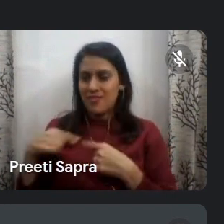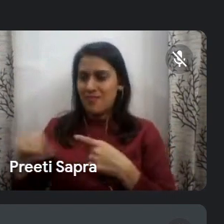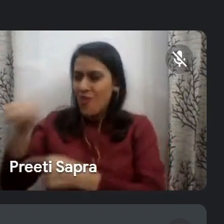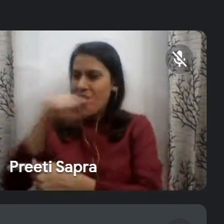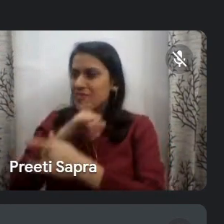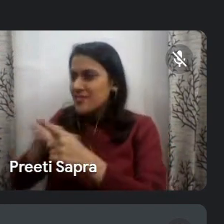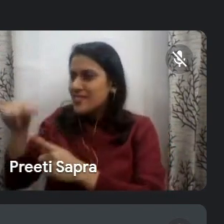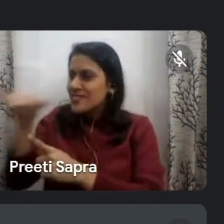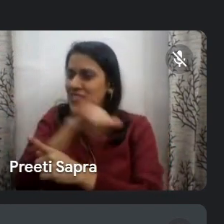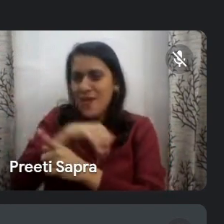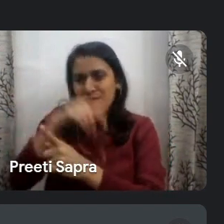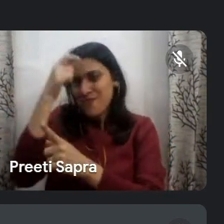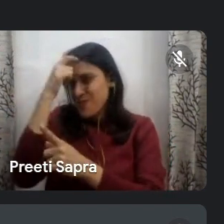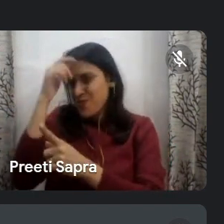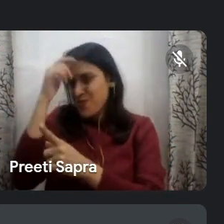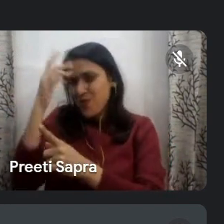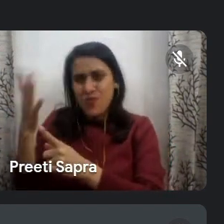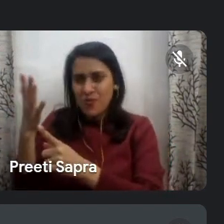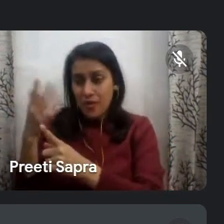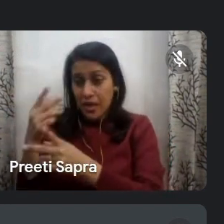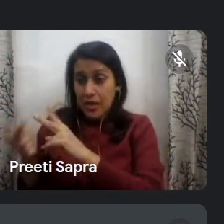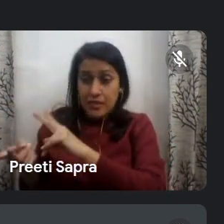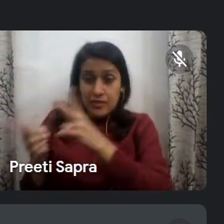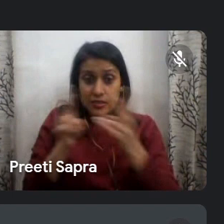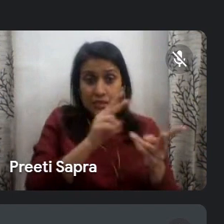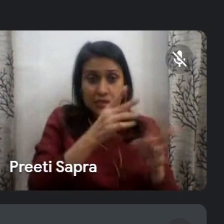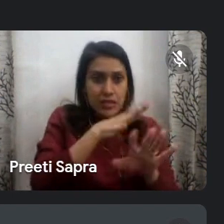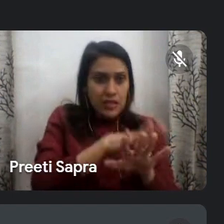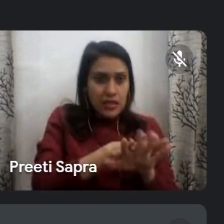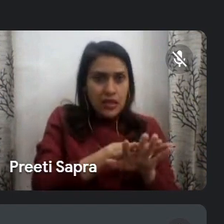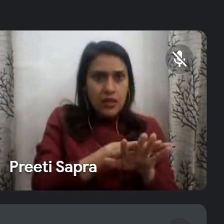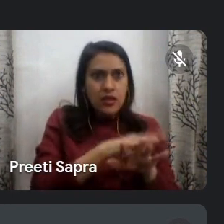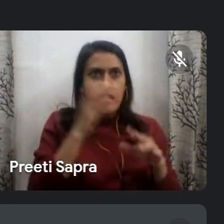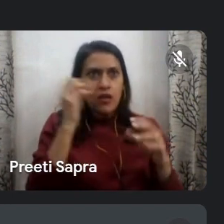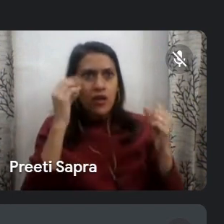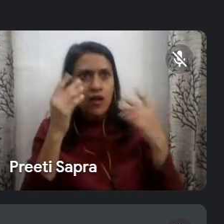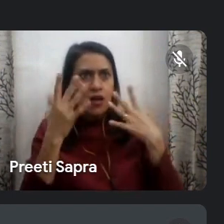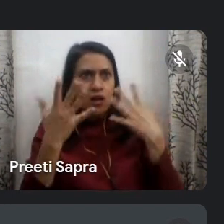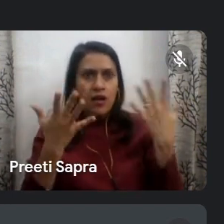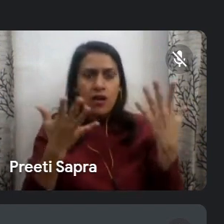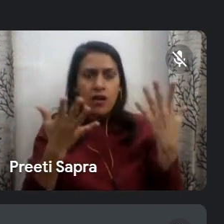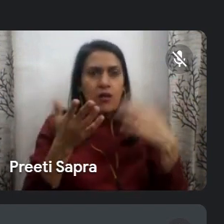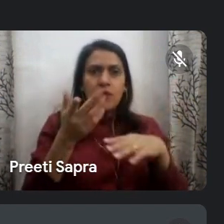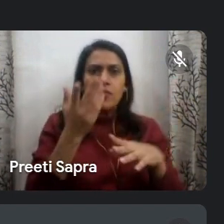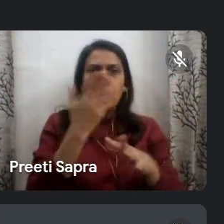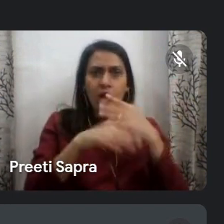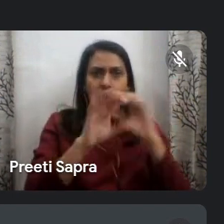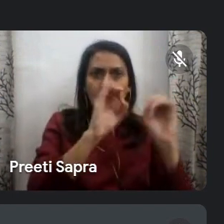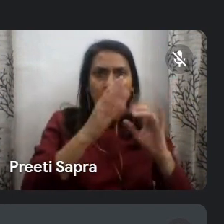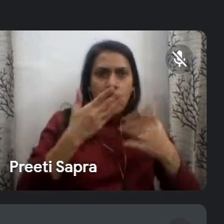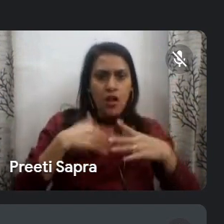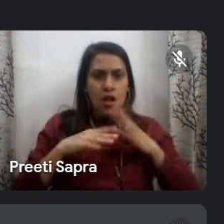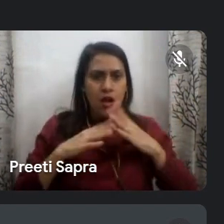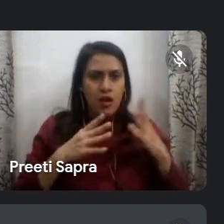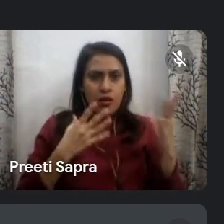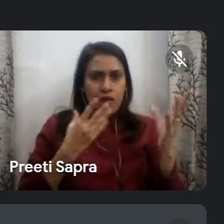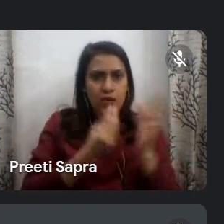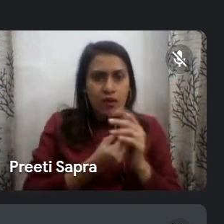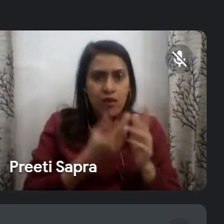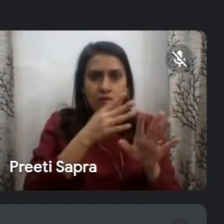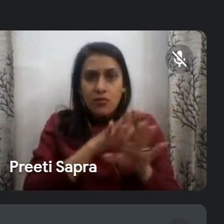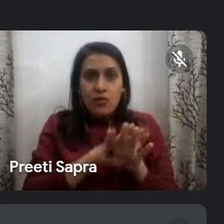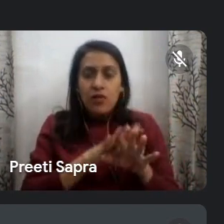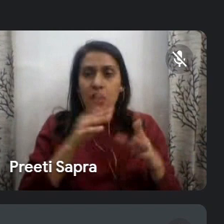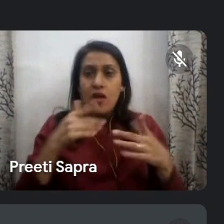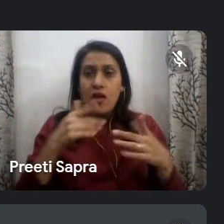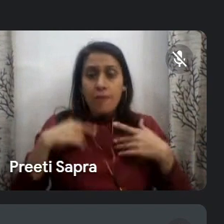that. So they should be mentally prepared and counseled by both the school as well as the parents. I think that would